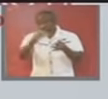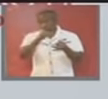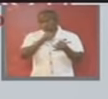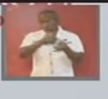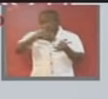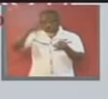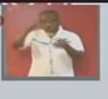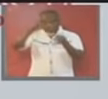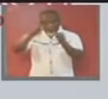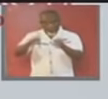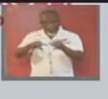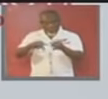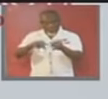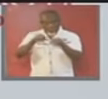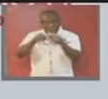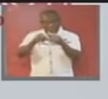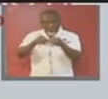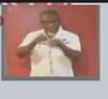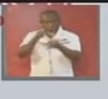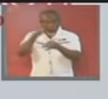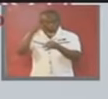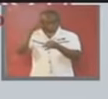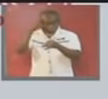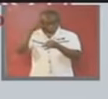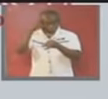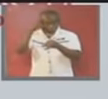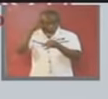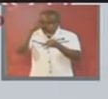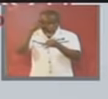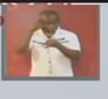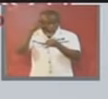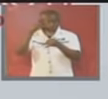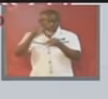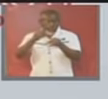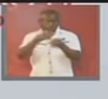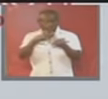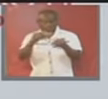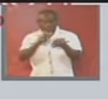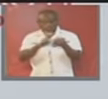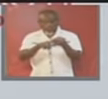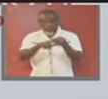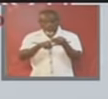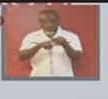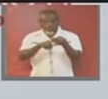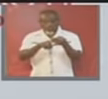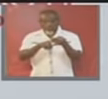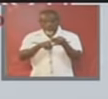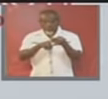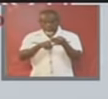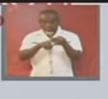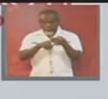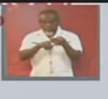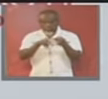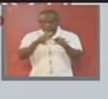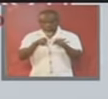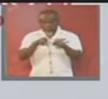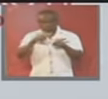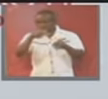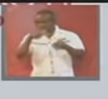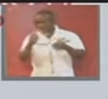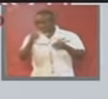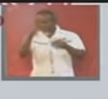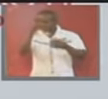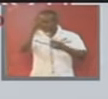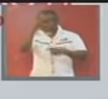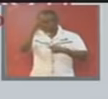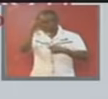those persons over 60, especially with those comorbidities, diabetes and hypertension, who make up